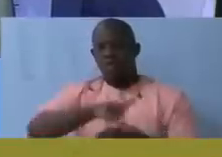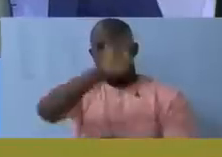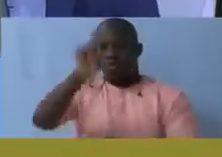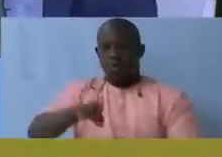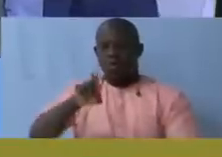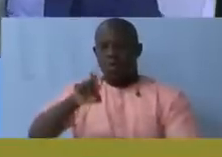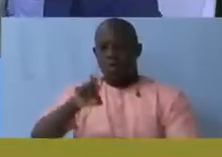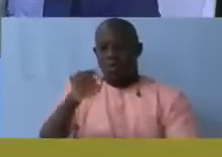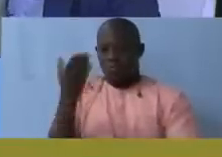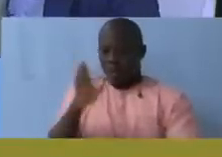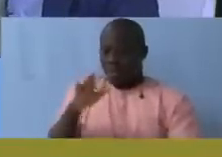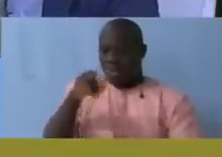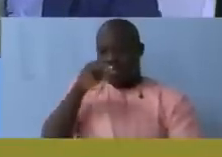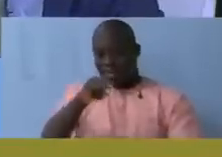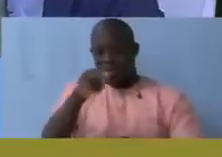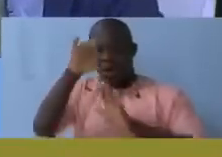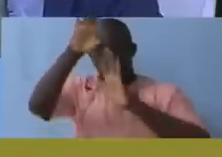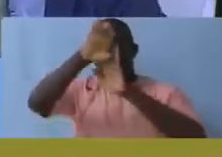the Constitution,